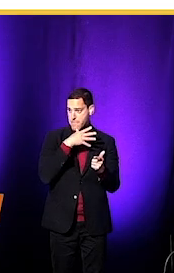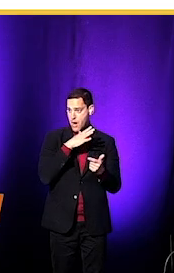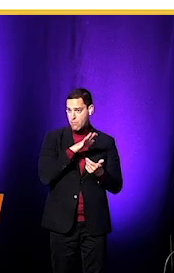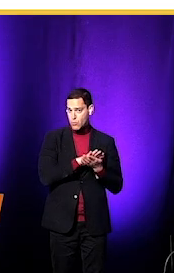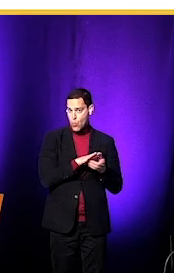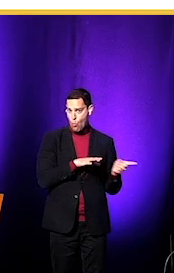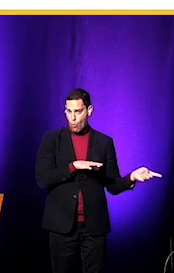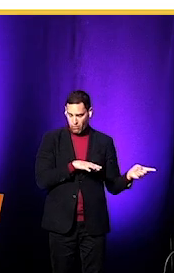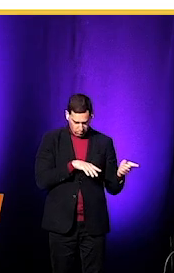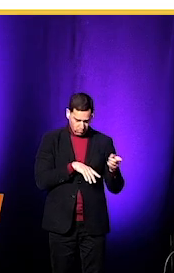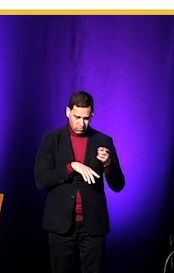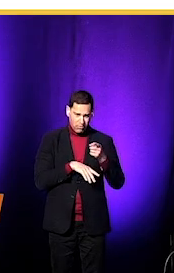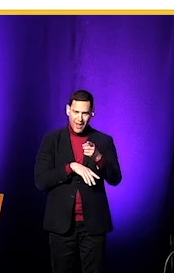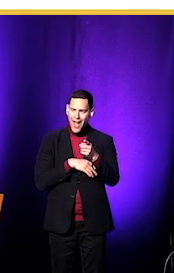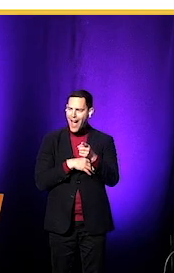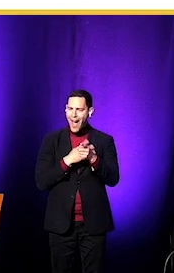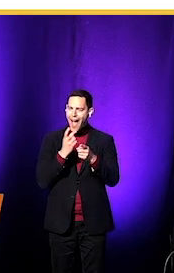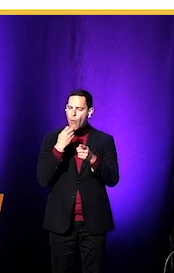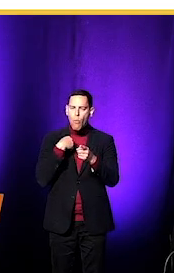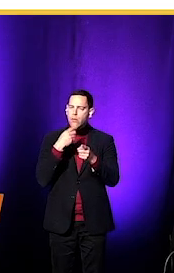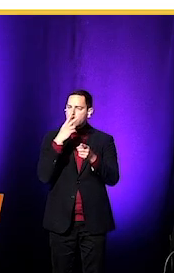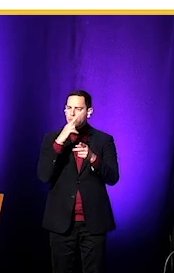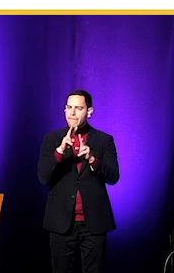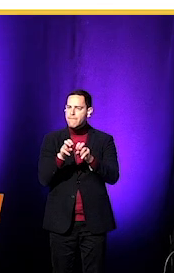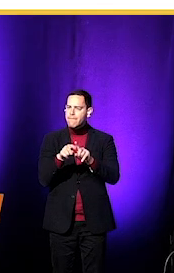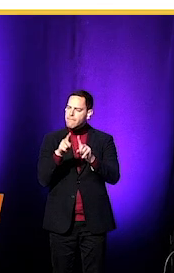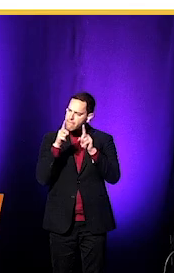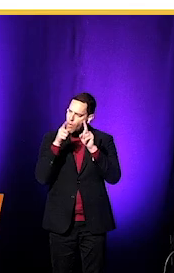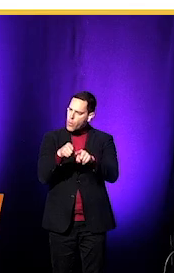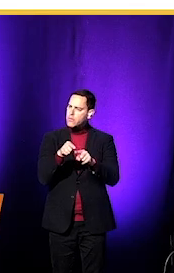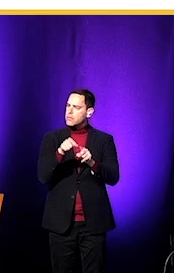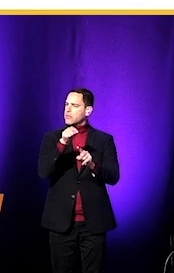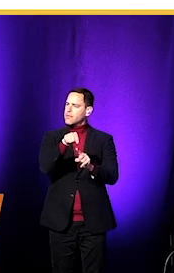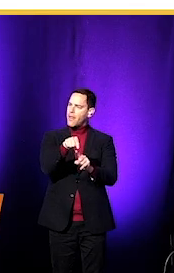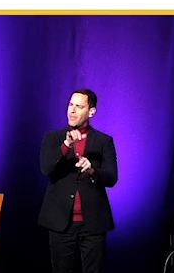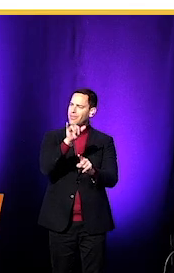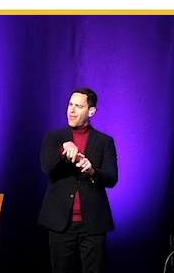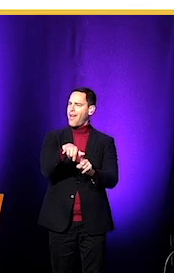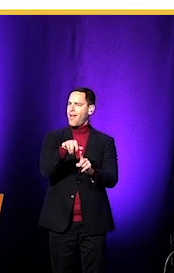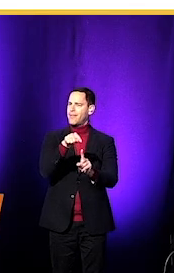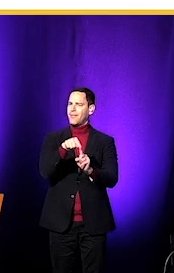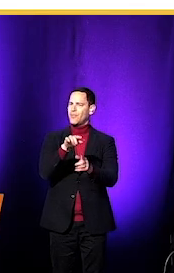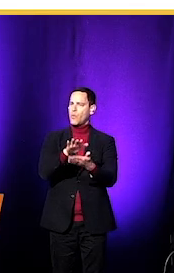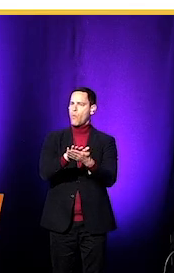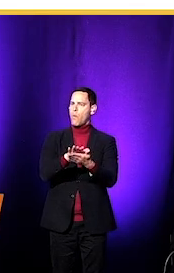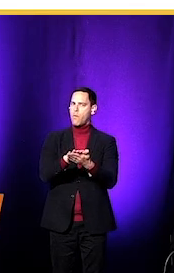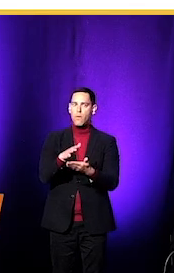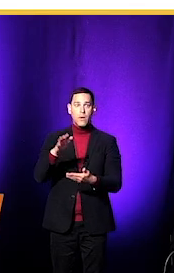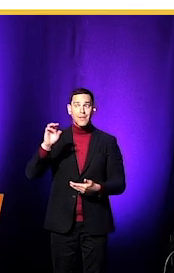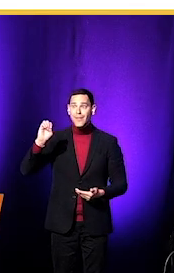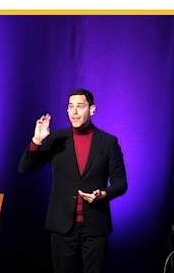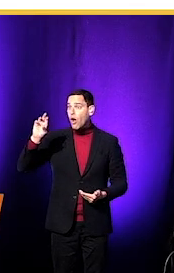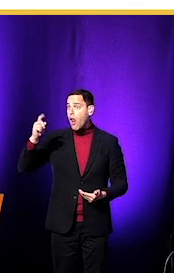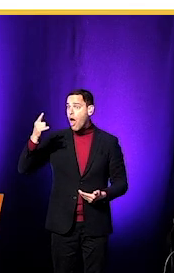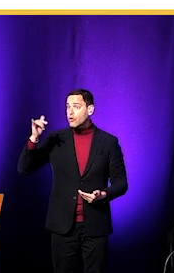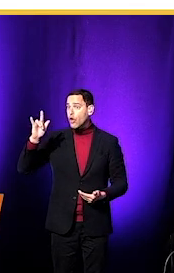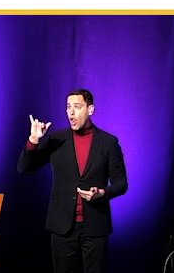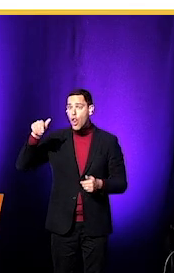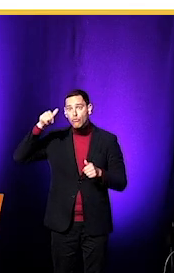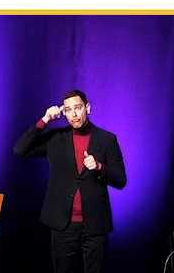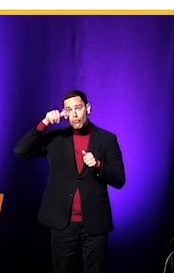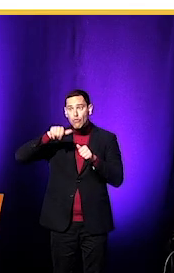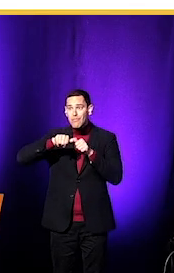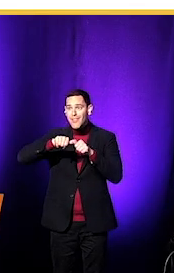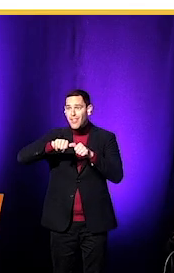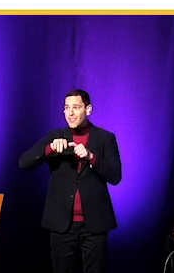to focus on that, talk about an ecological resilience and sustainability. That school was amazing, but they kept trying to